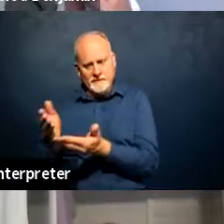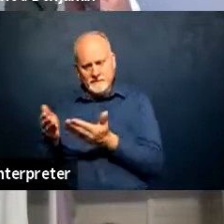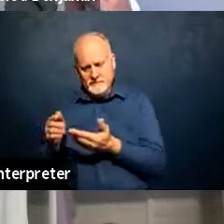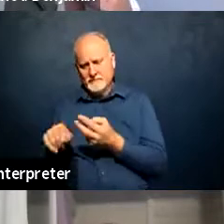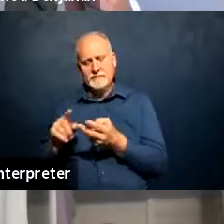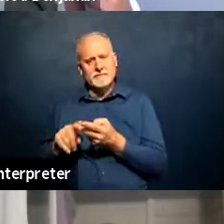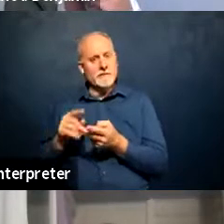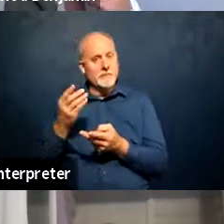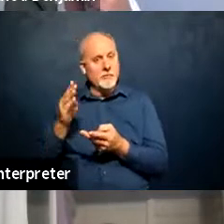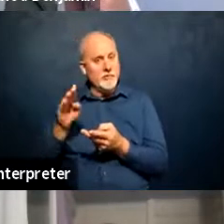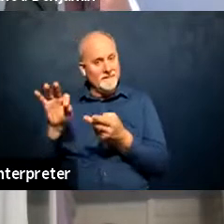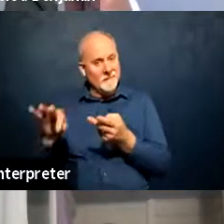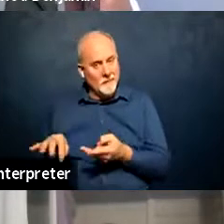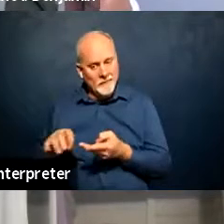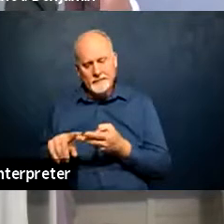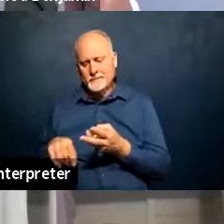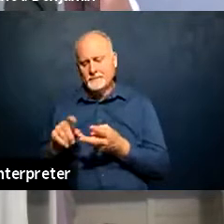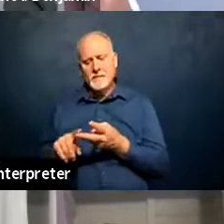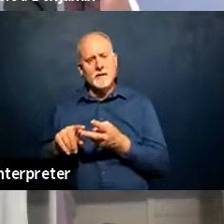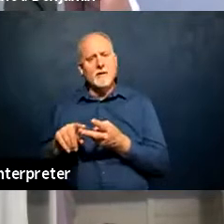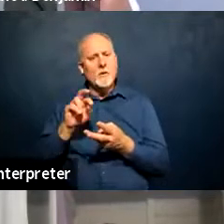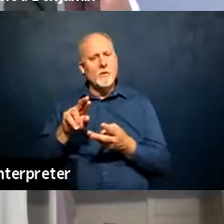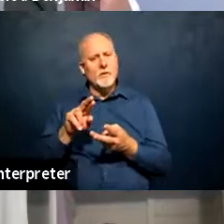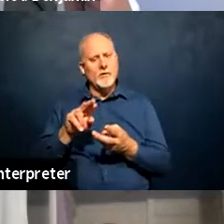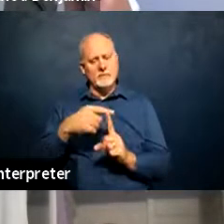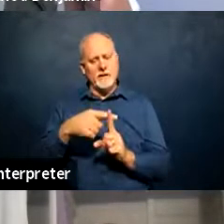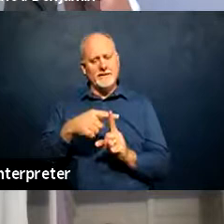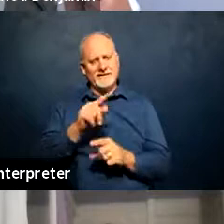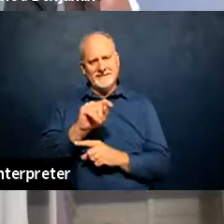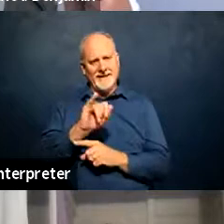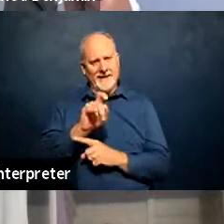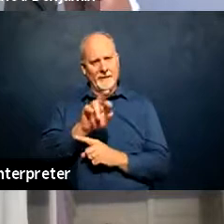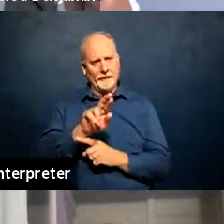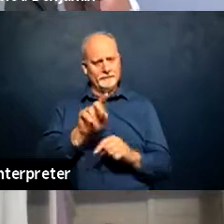as a blue form, or positive titers. Student